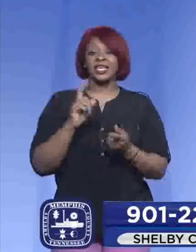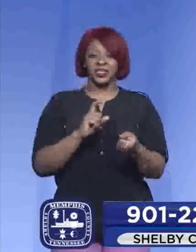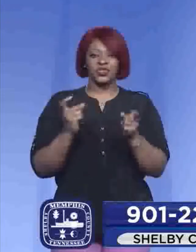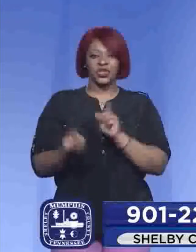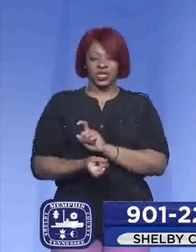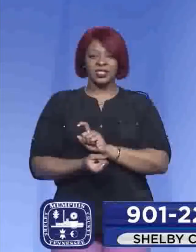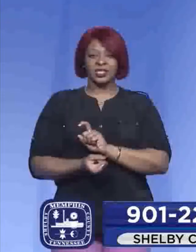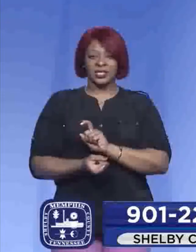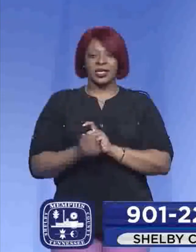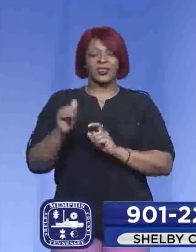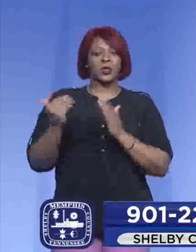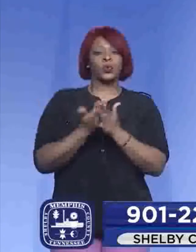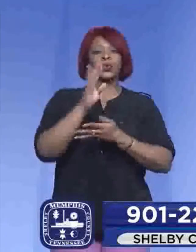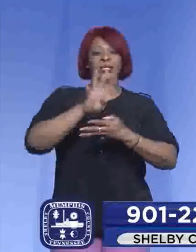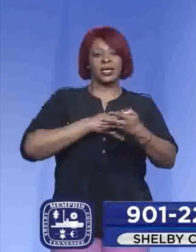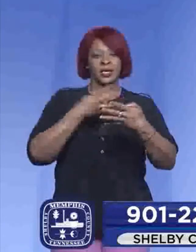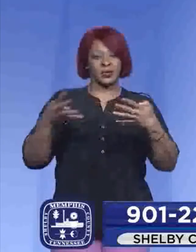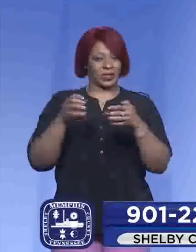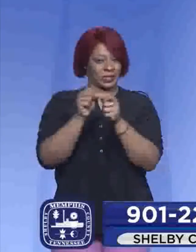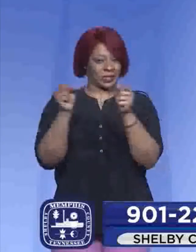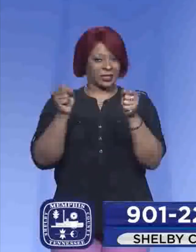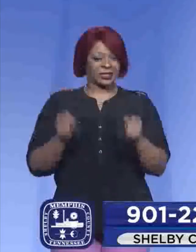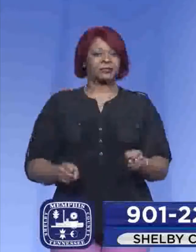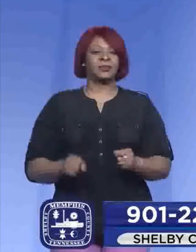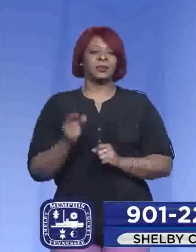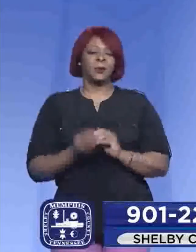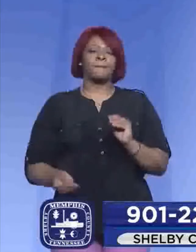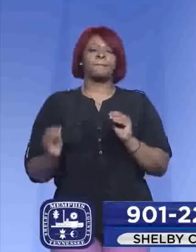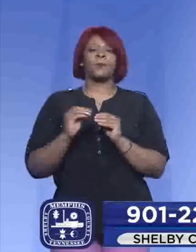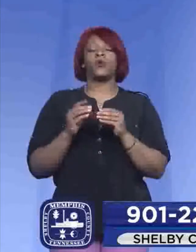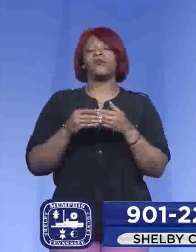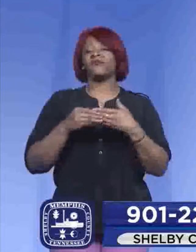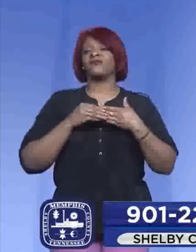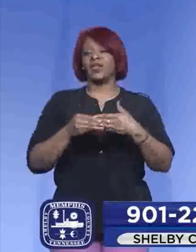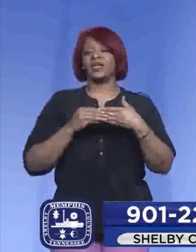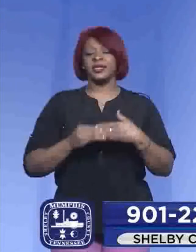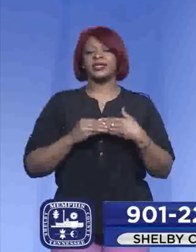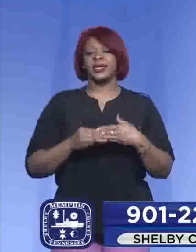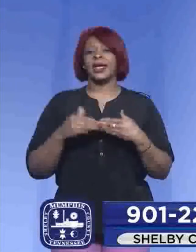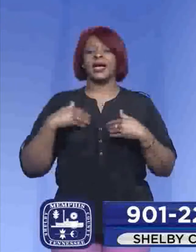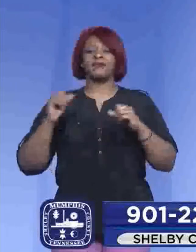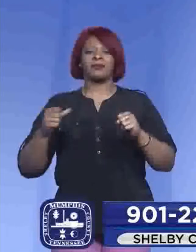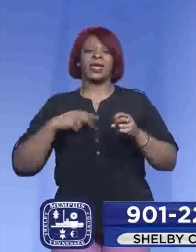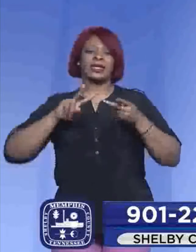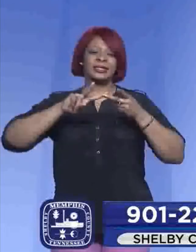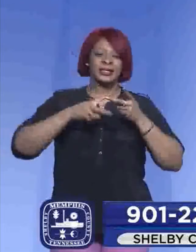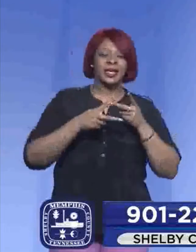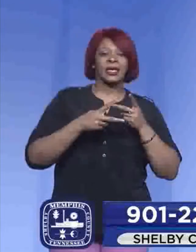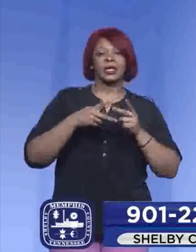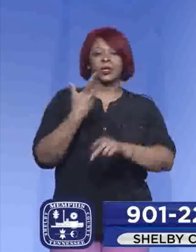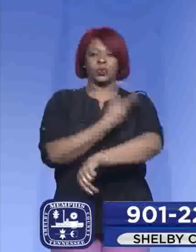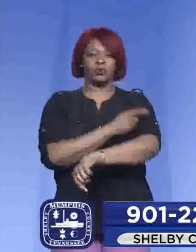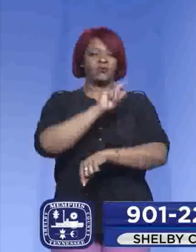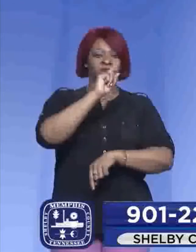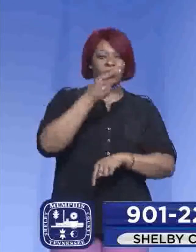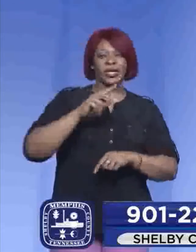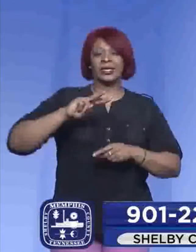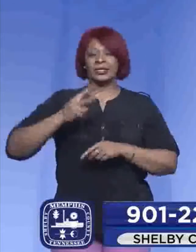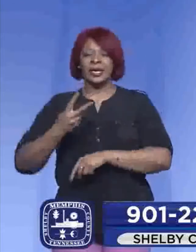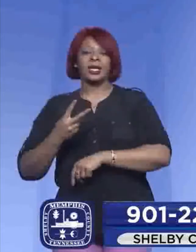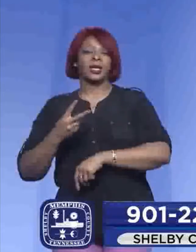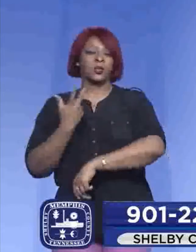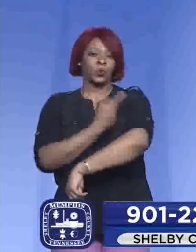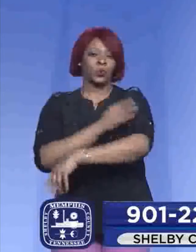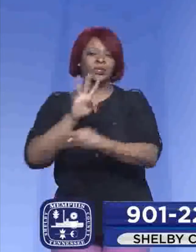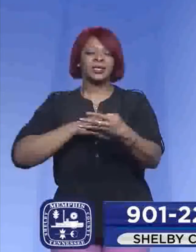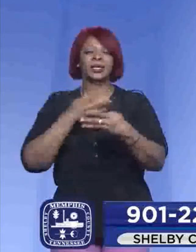that. That new scheduling system is a little more flexible, gives you the ability to have a second dose scheduled, makes it more flexible